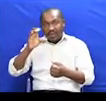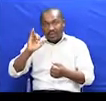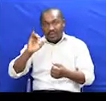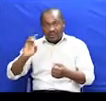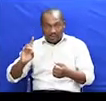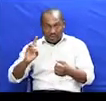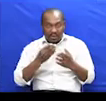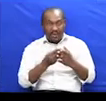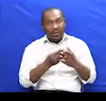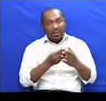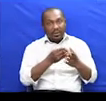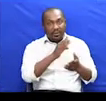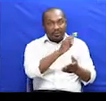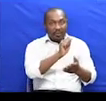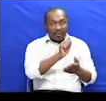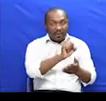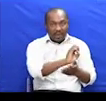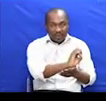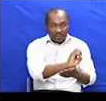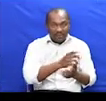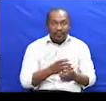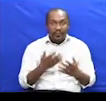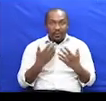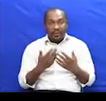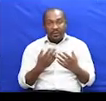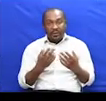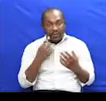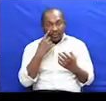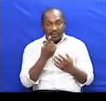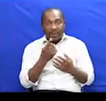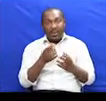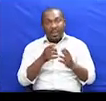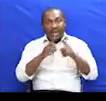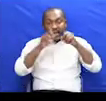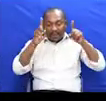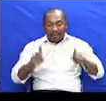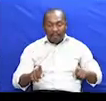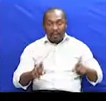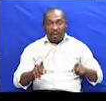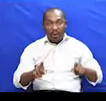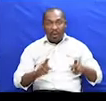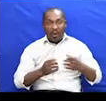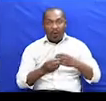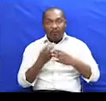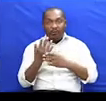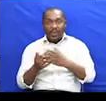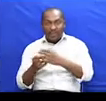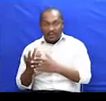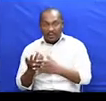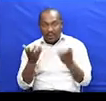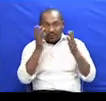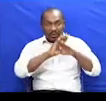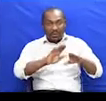the table of results. What is contained within a table of results? So after completing your experiment,